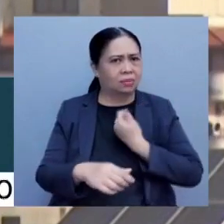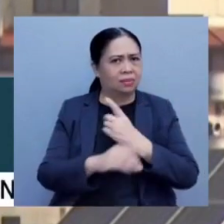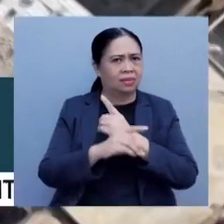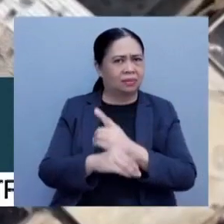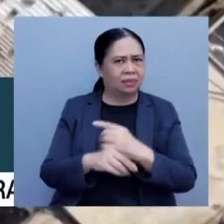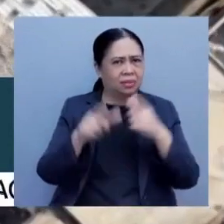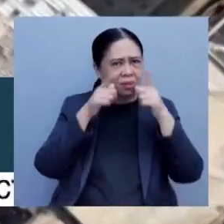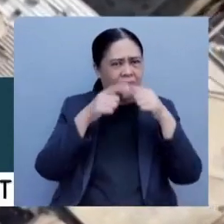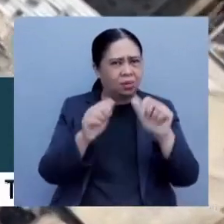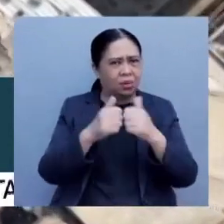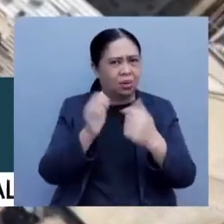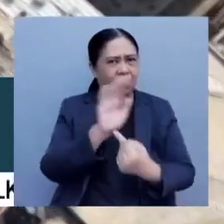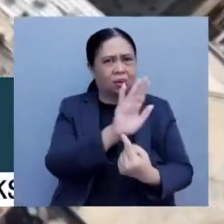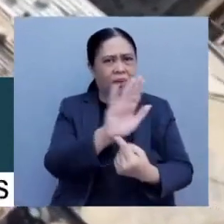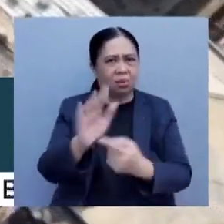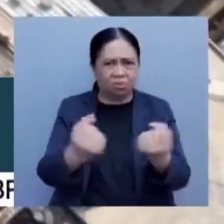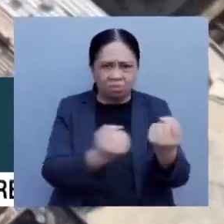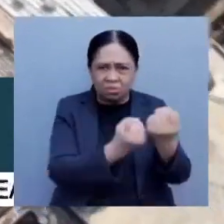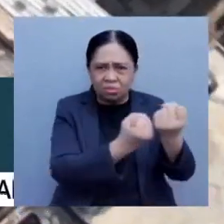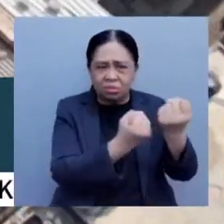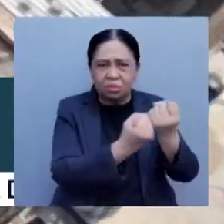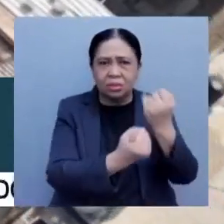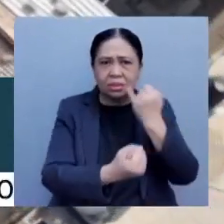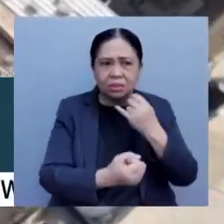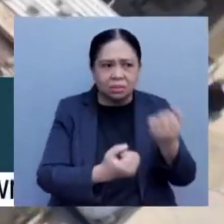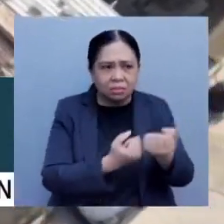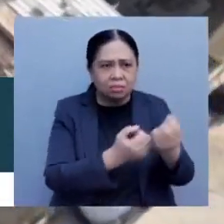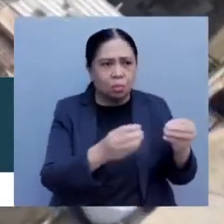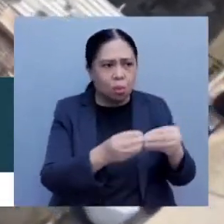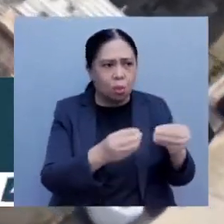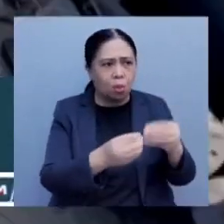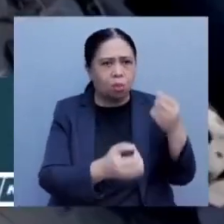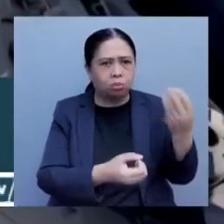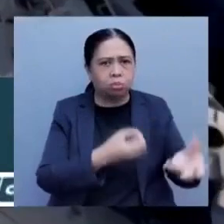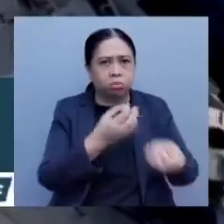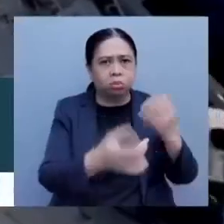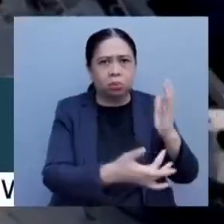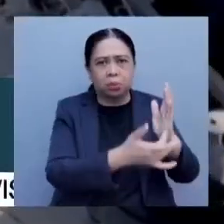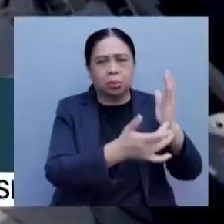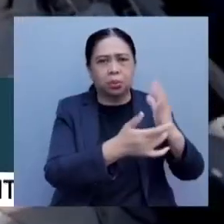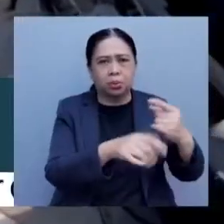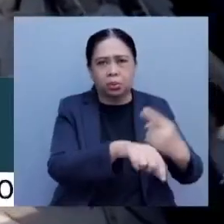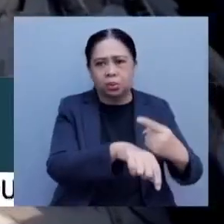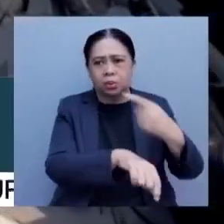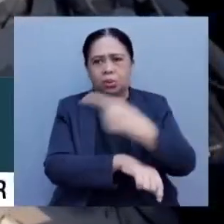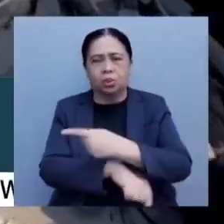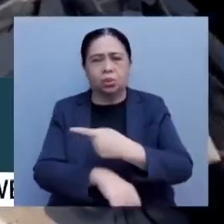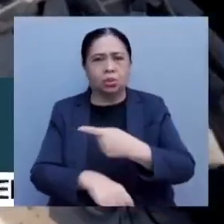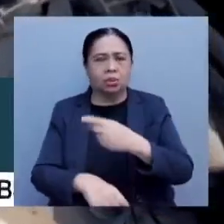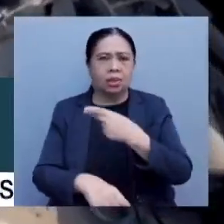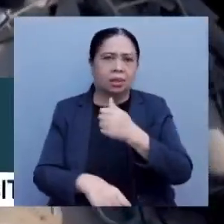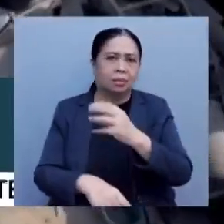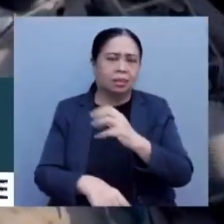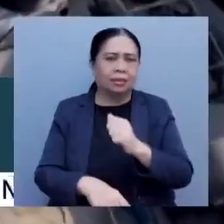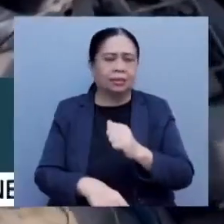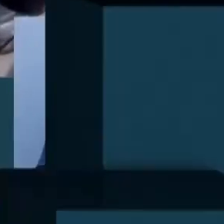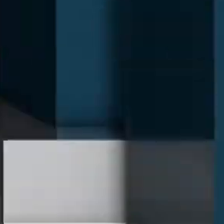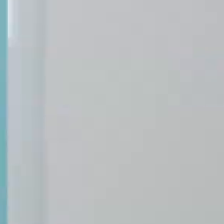how the world is supporting Israel by providing it with more arms to attack Gaza is painful and unfortunate.